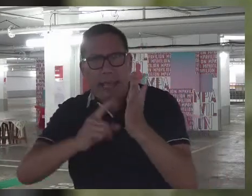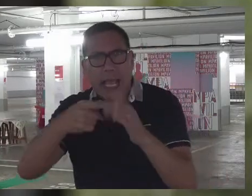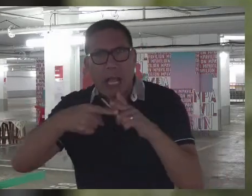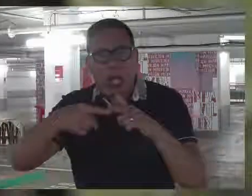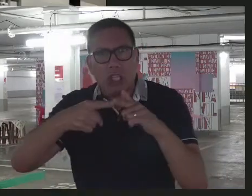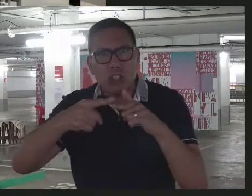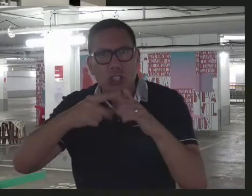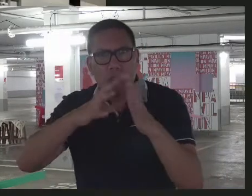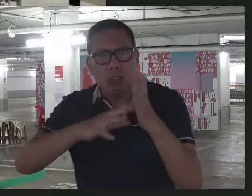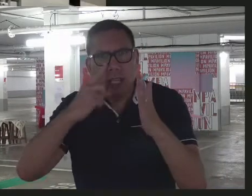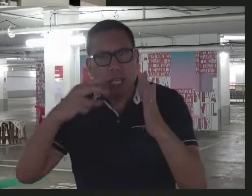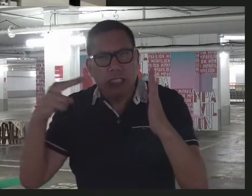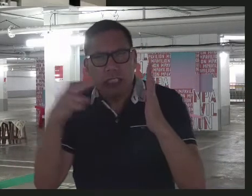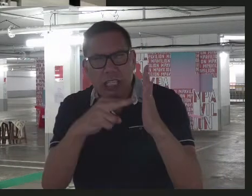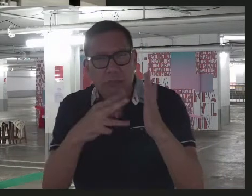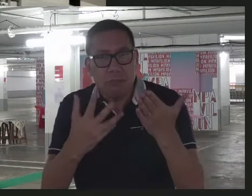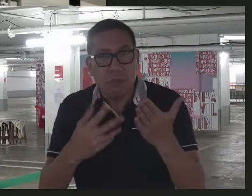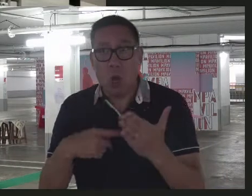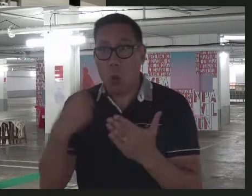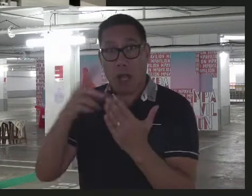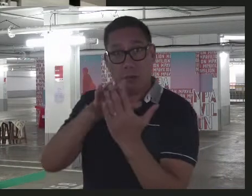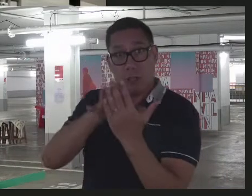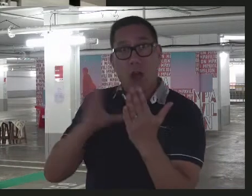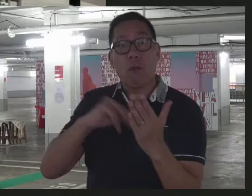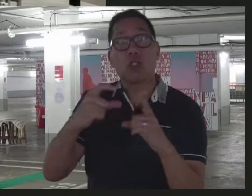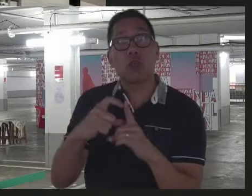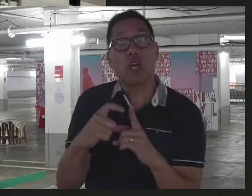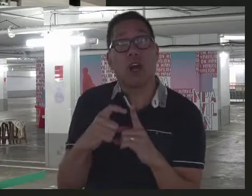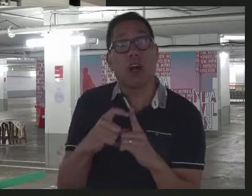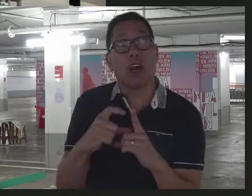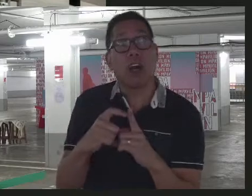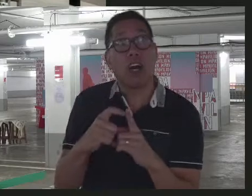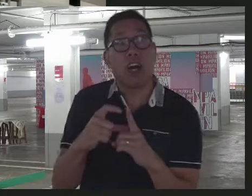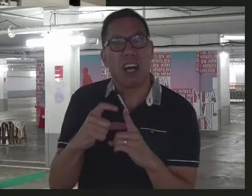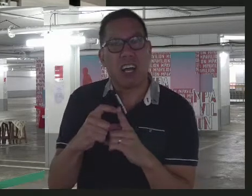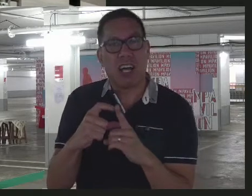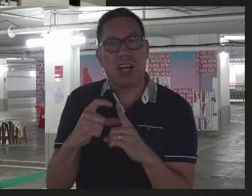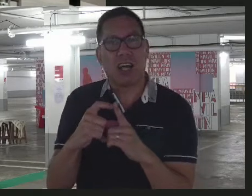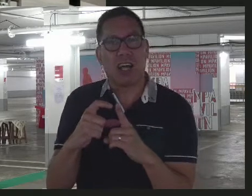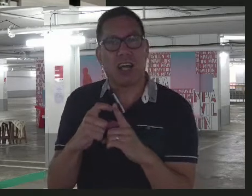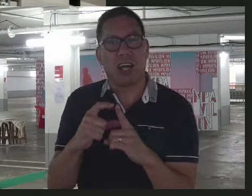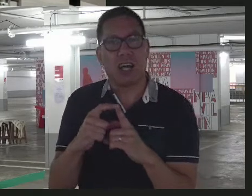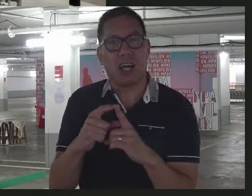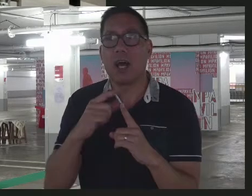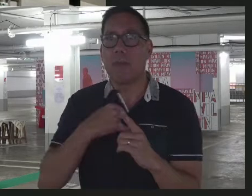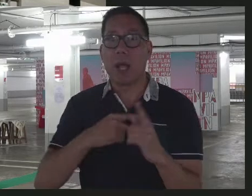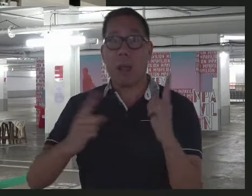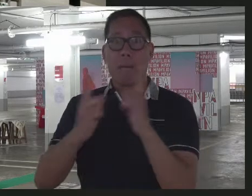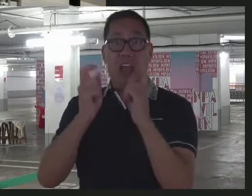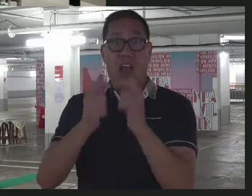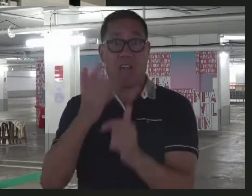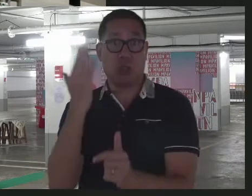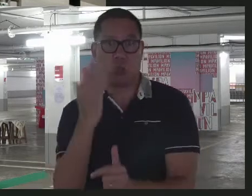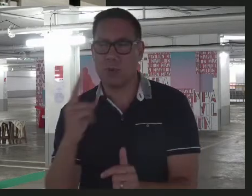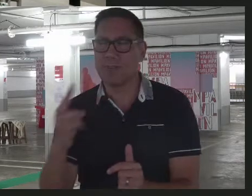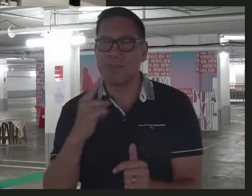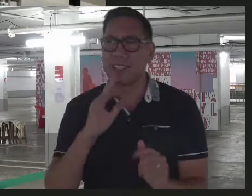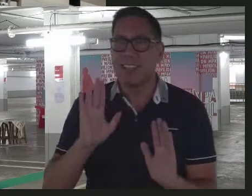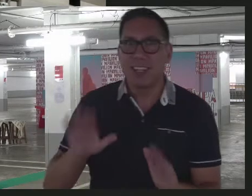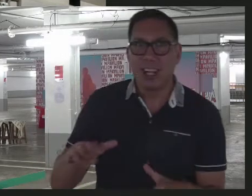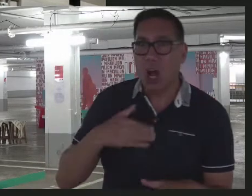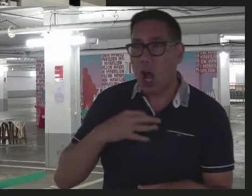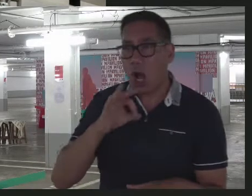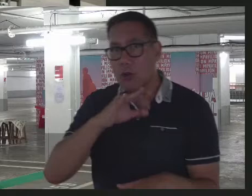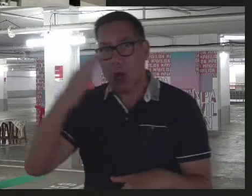on the screen? But one is a text from my daughter asking me to sign her out of school, and saying, oh, you know, like, I